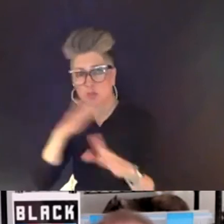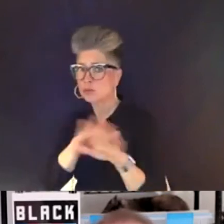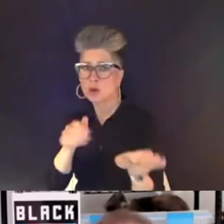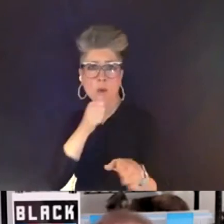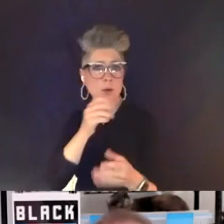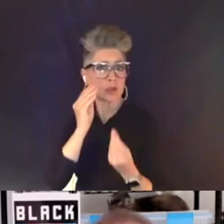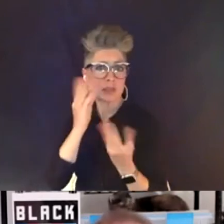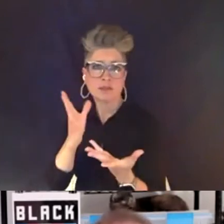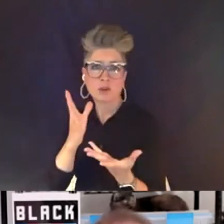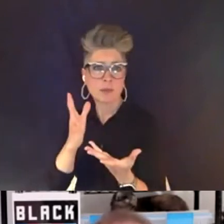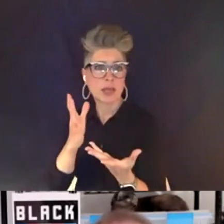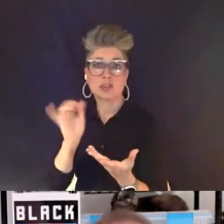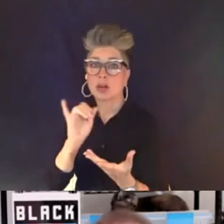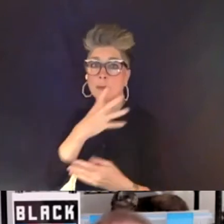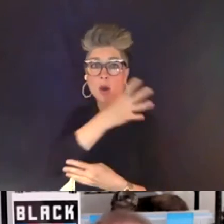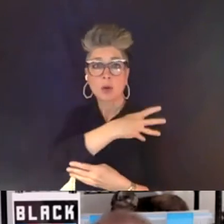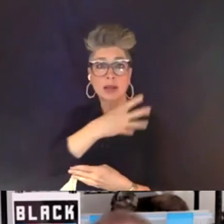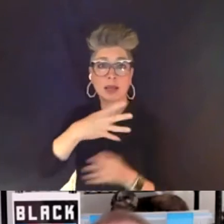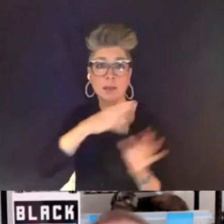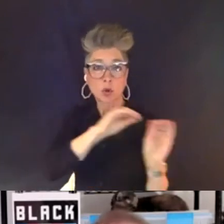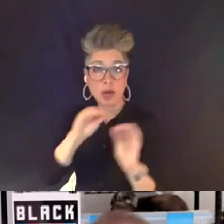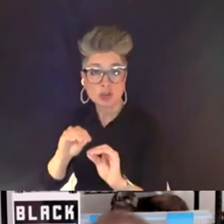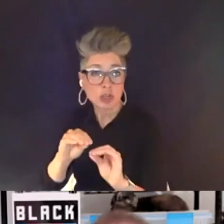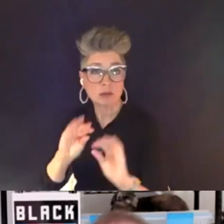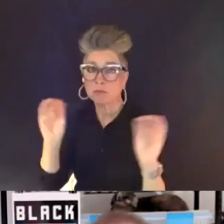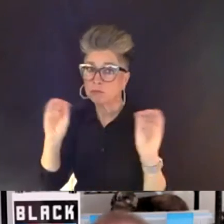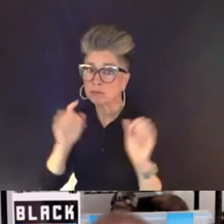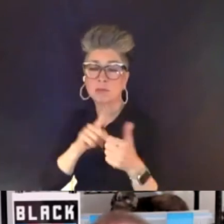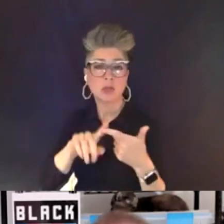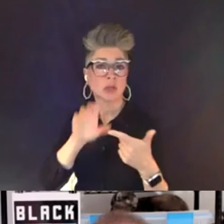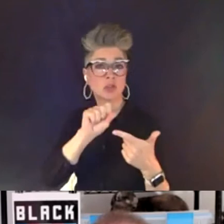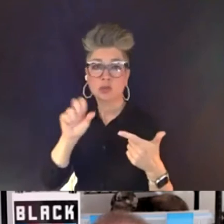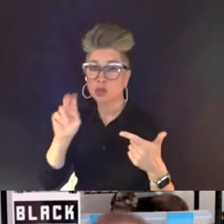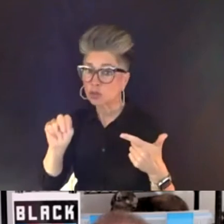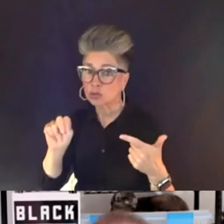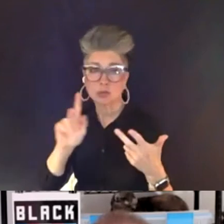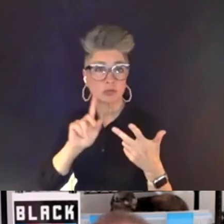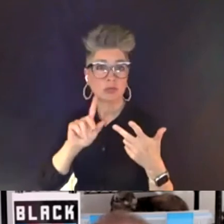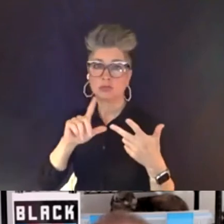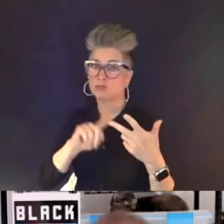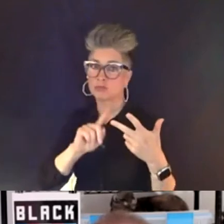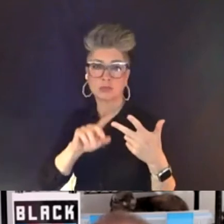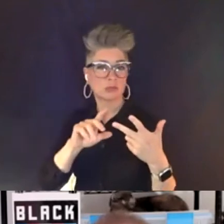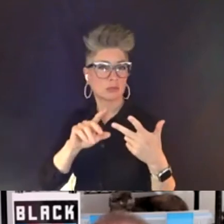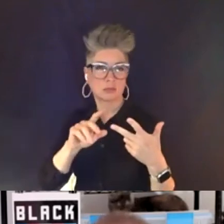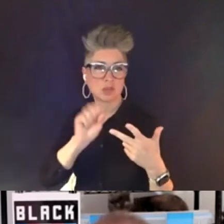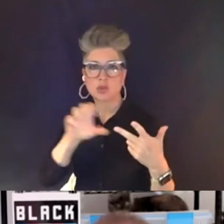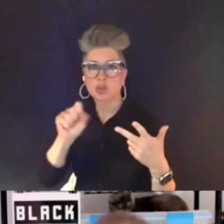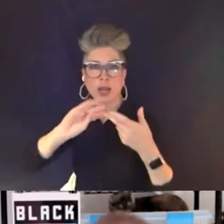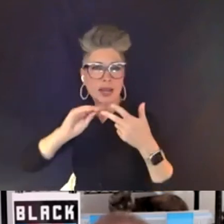as immigration or SSN or the social security number or any personal information will be